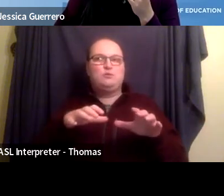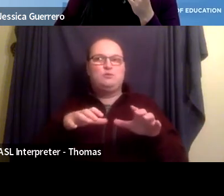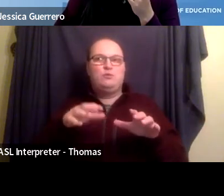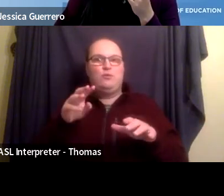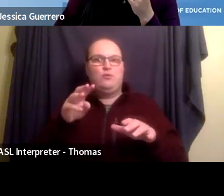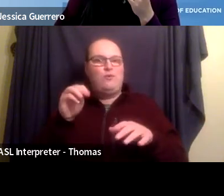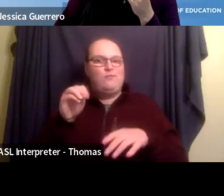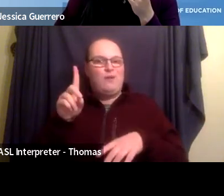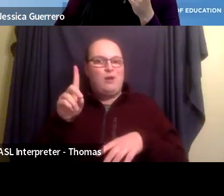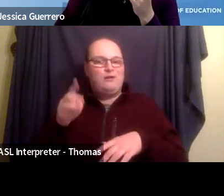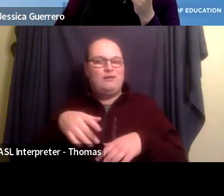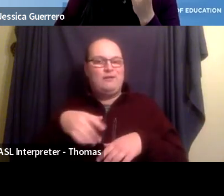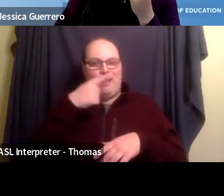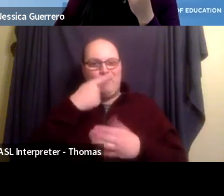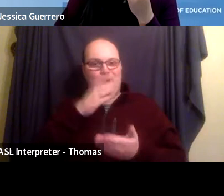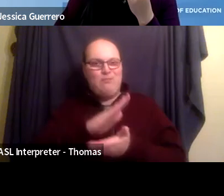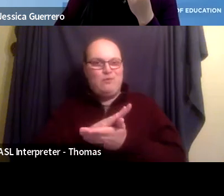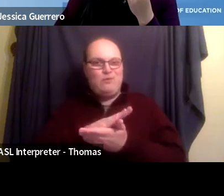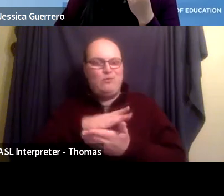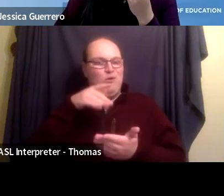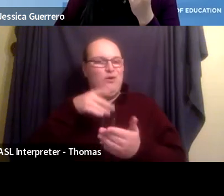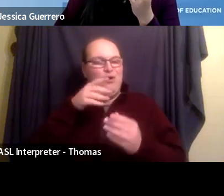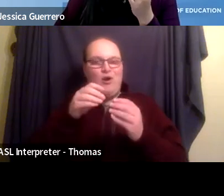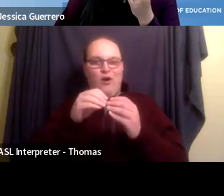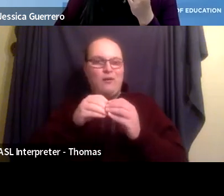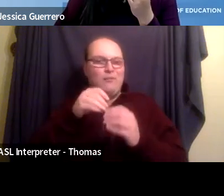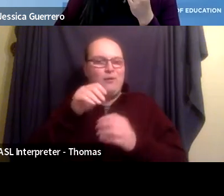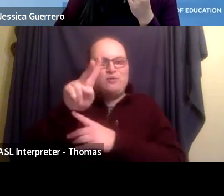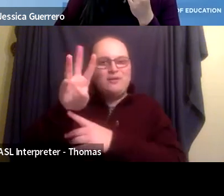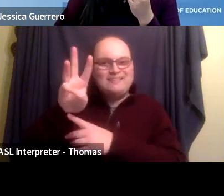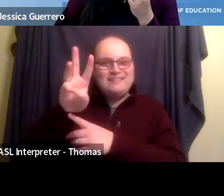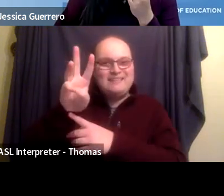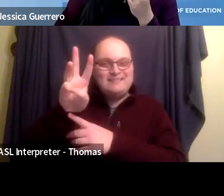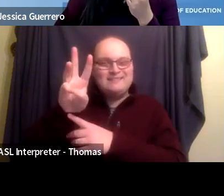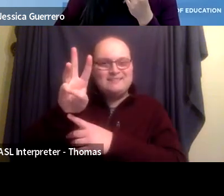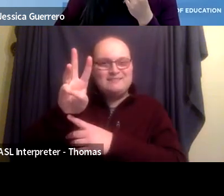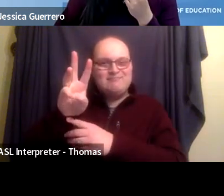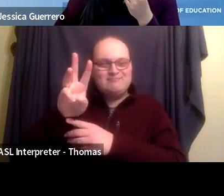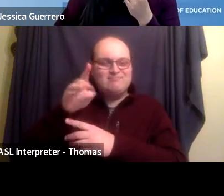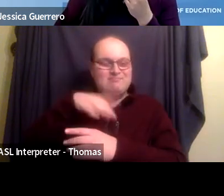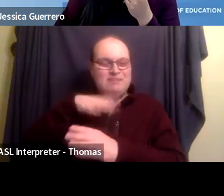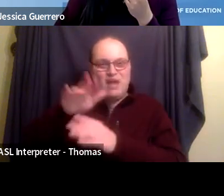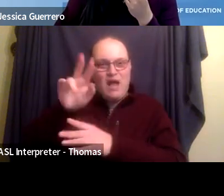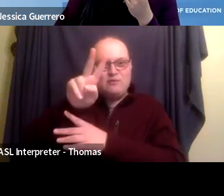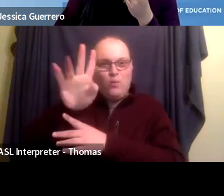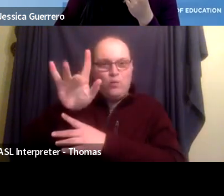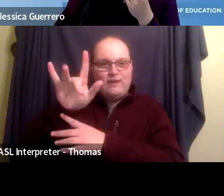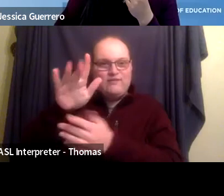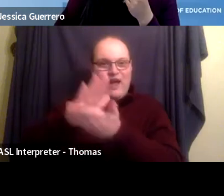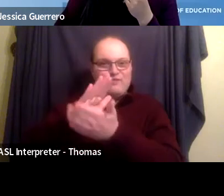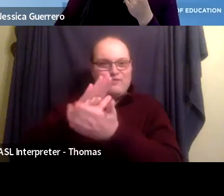county public school are ranked 22nd of 25. So I believe the focus to looking for